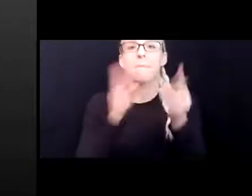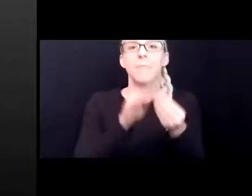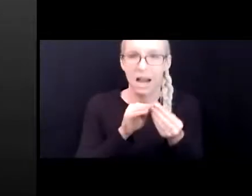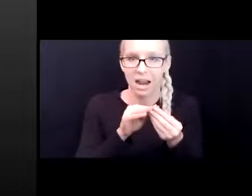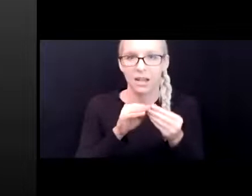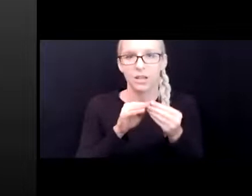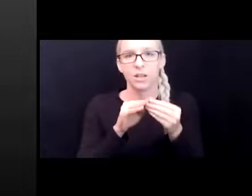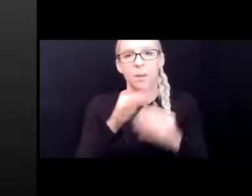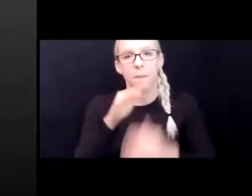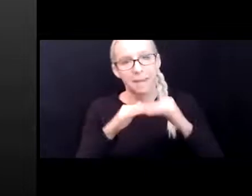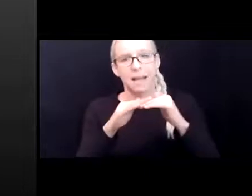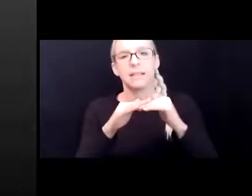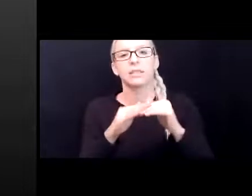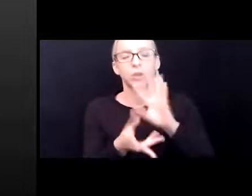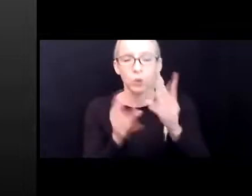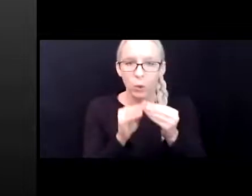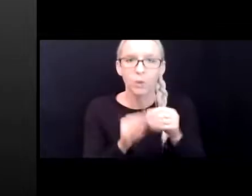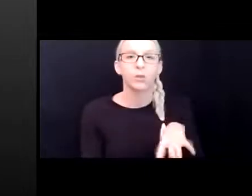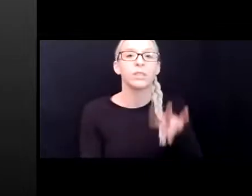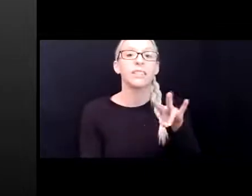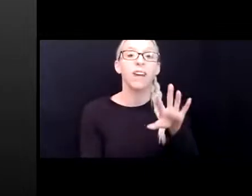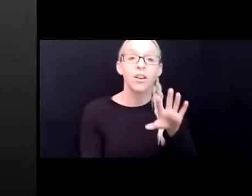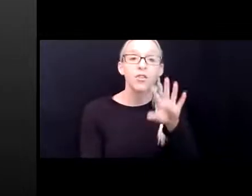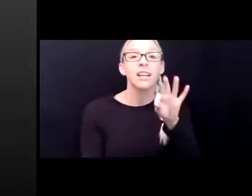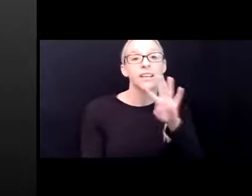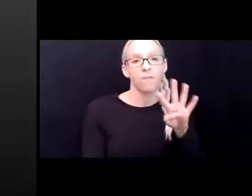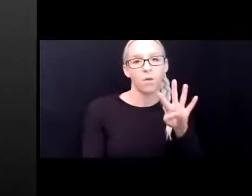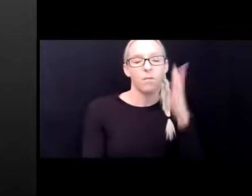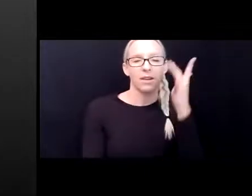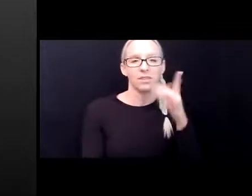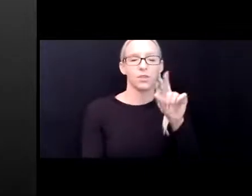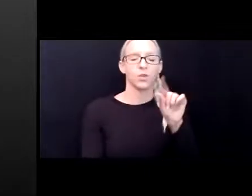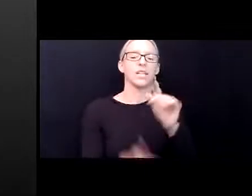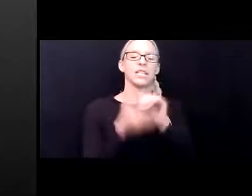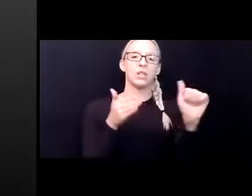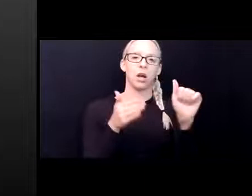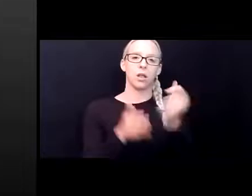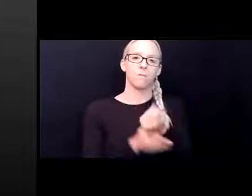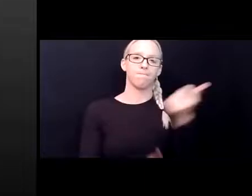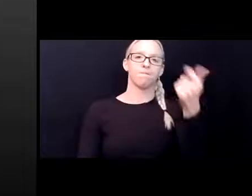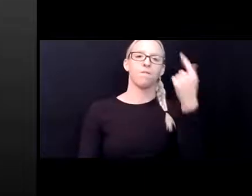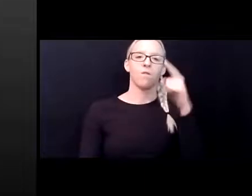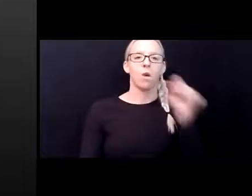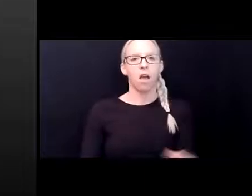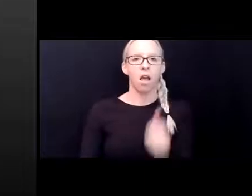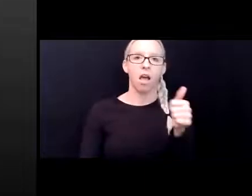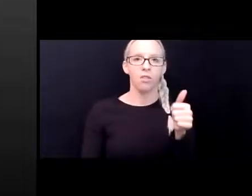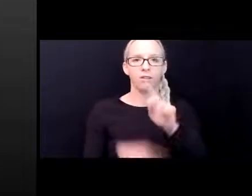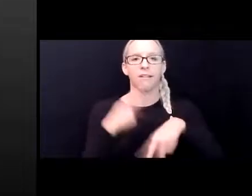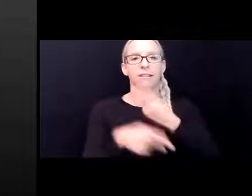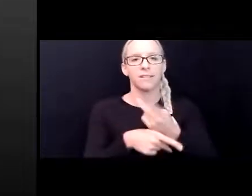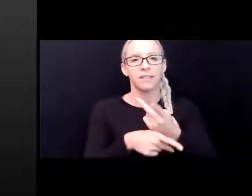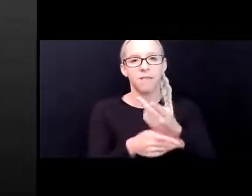$794 plus 20, because there is a $20 disregard for other forms of income. So if you're getting